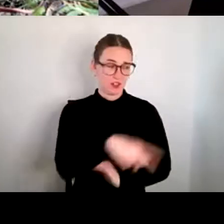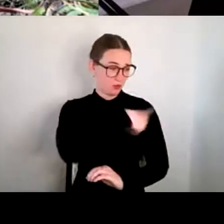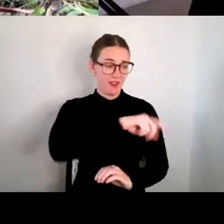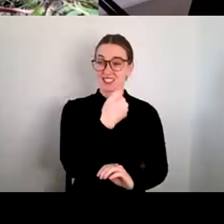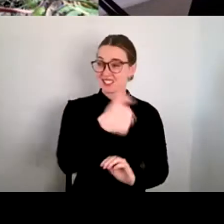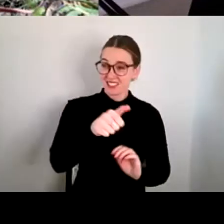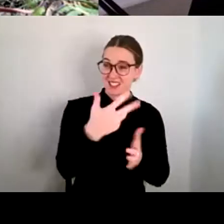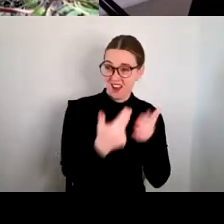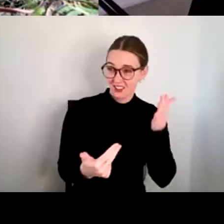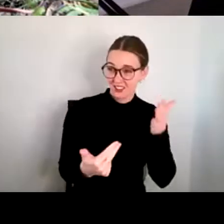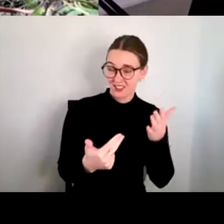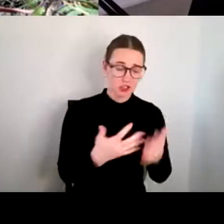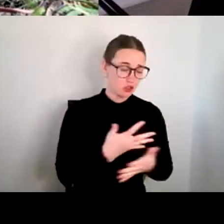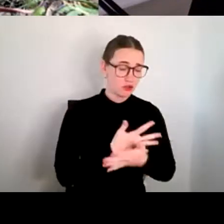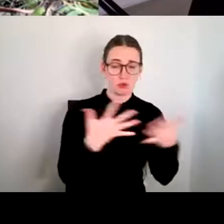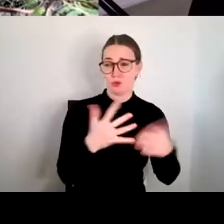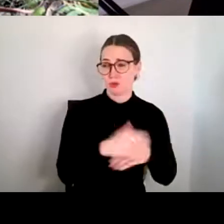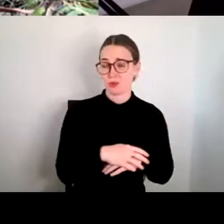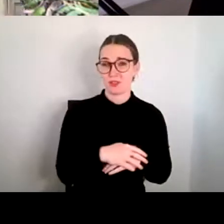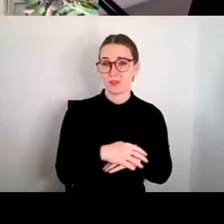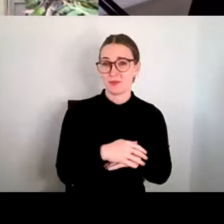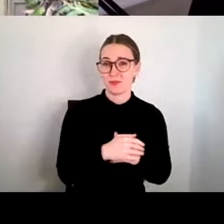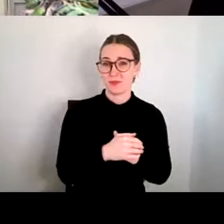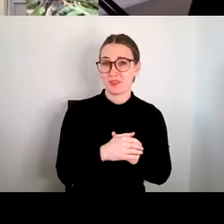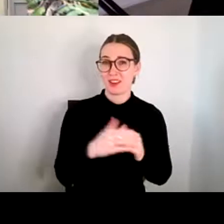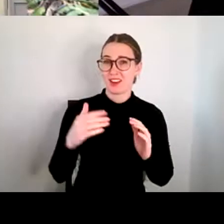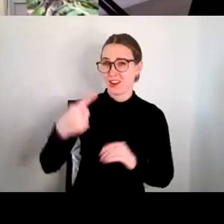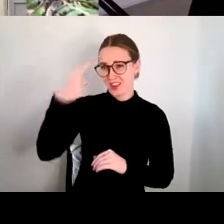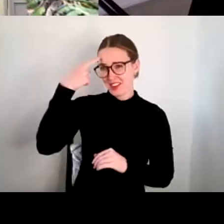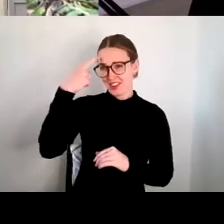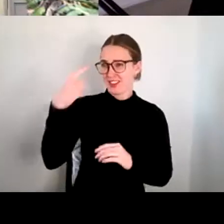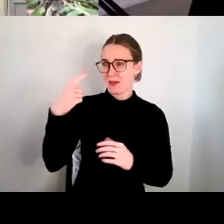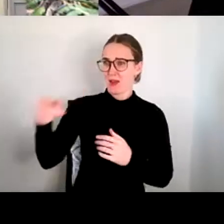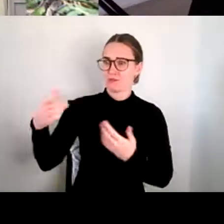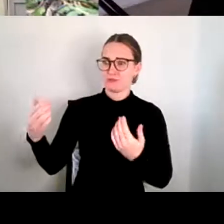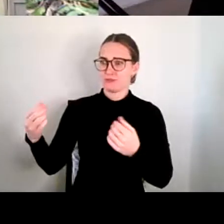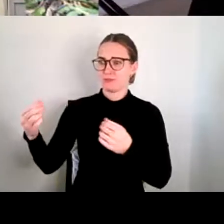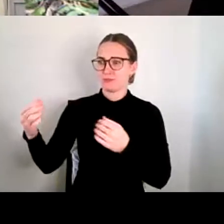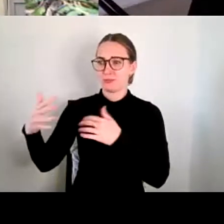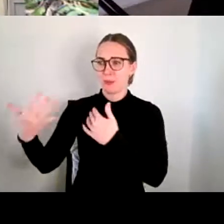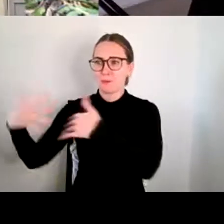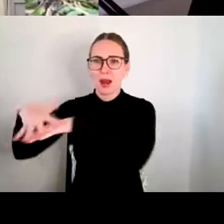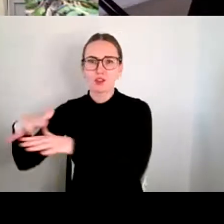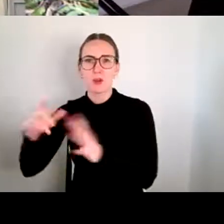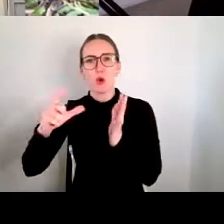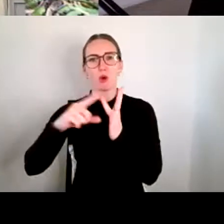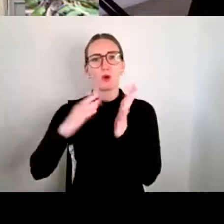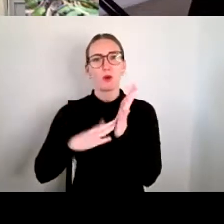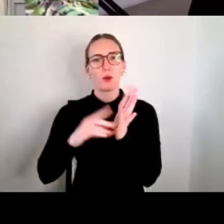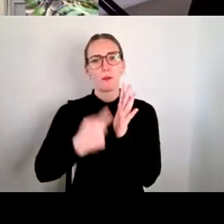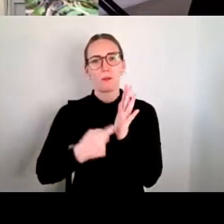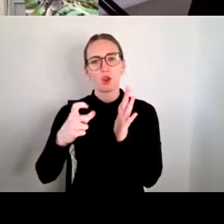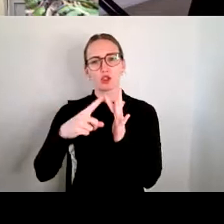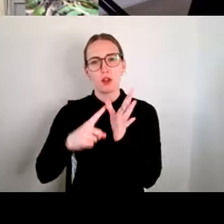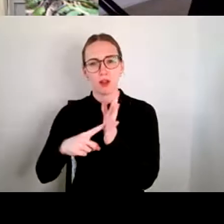got 60 members. It's huge. And, you know, you think about a commercial gallery, they might have 20. And we're doing this on